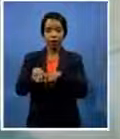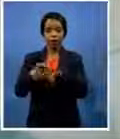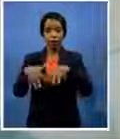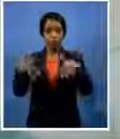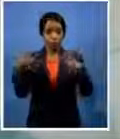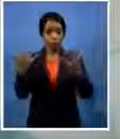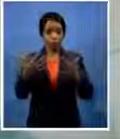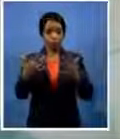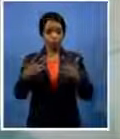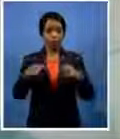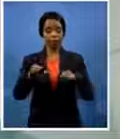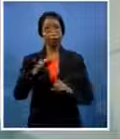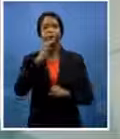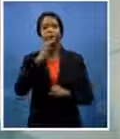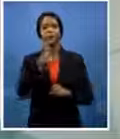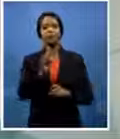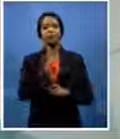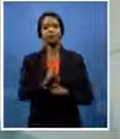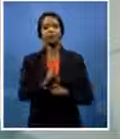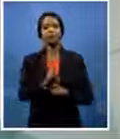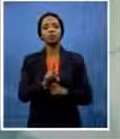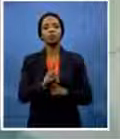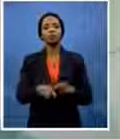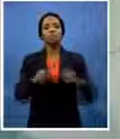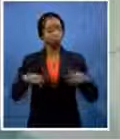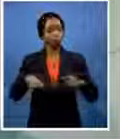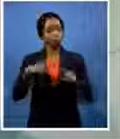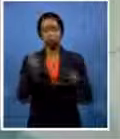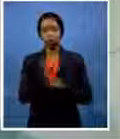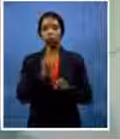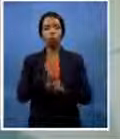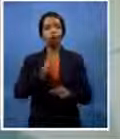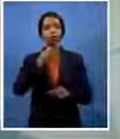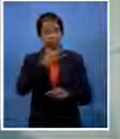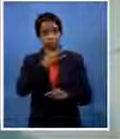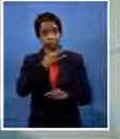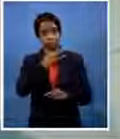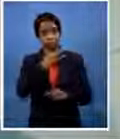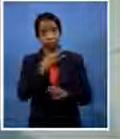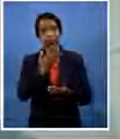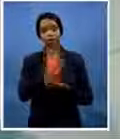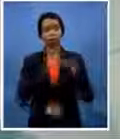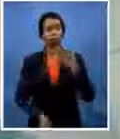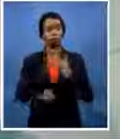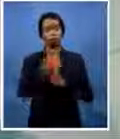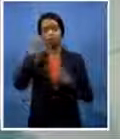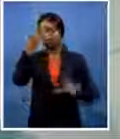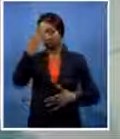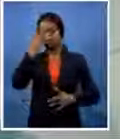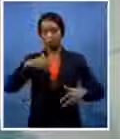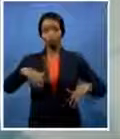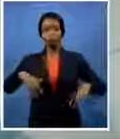will always put us at risk of a second wave or another explosion or